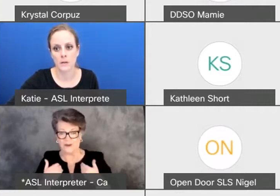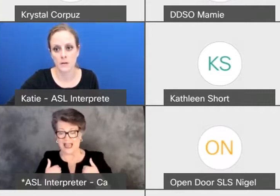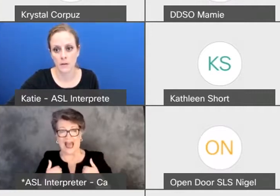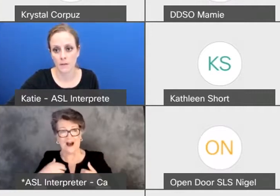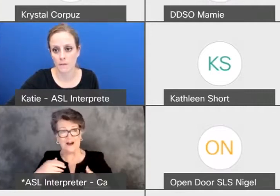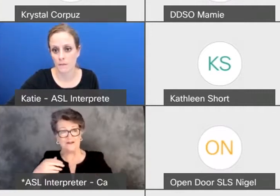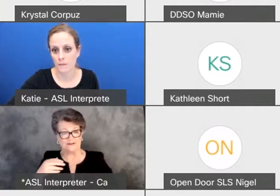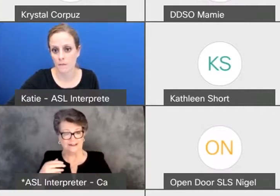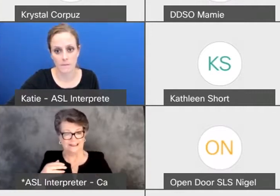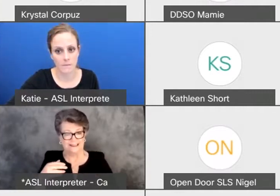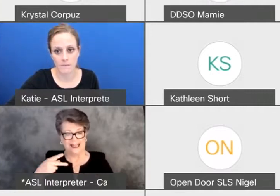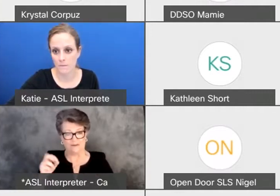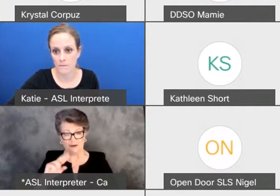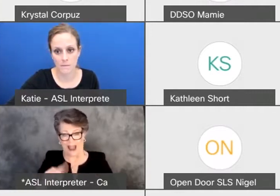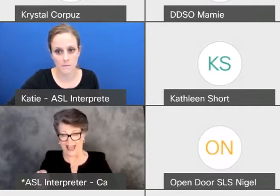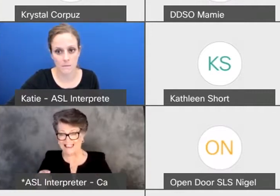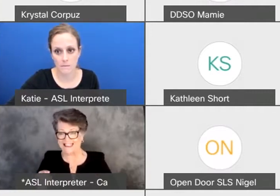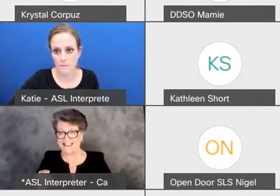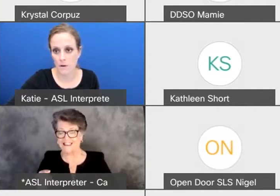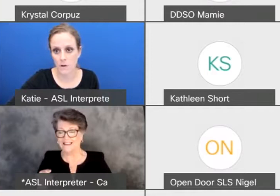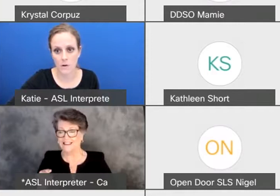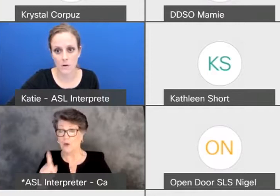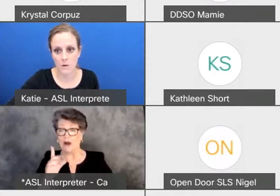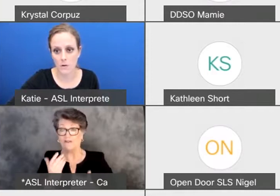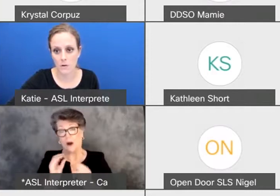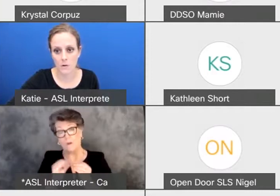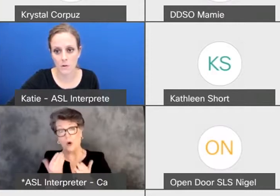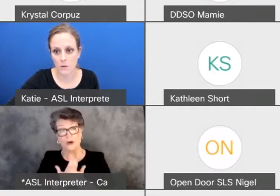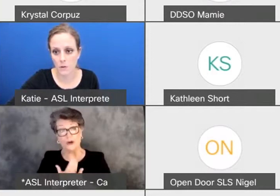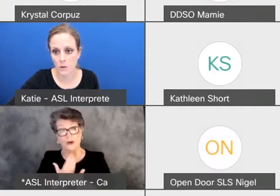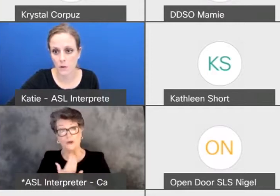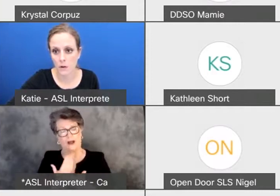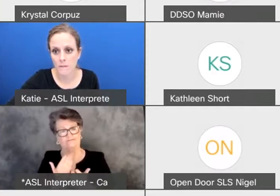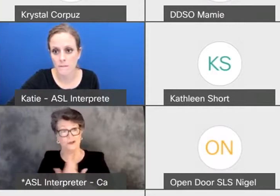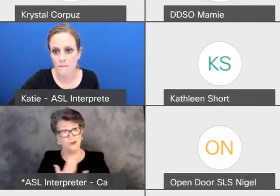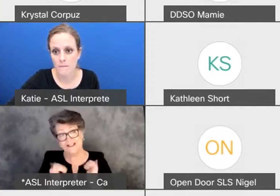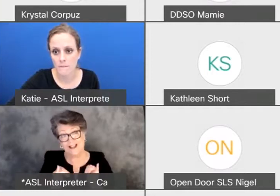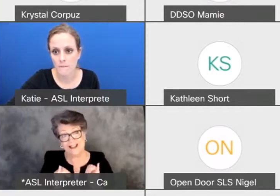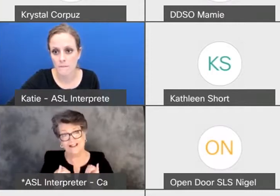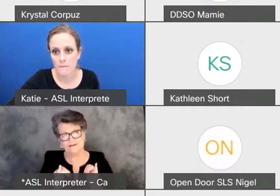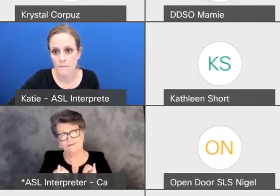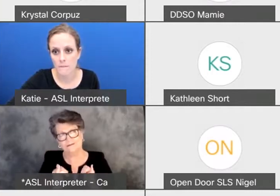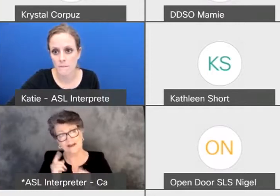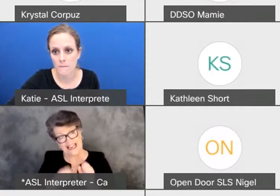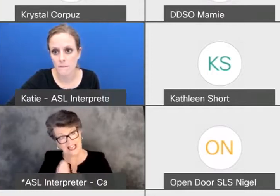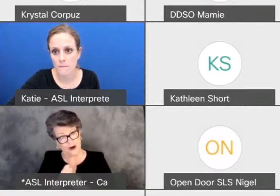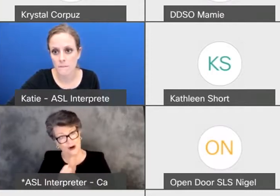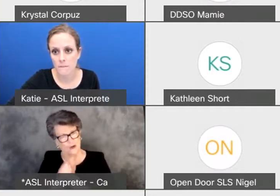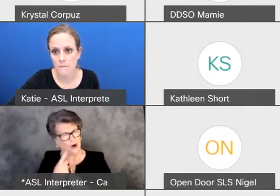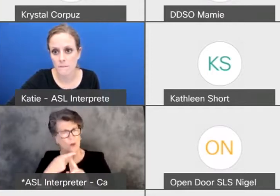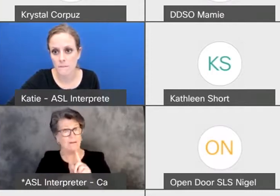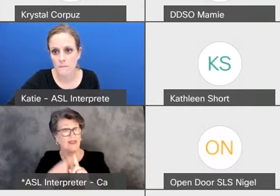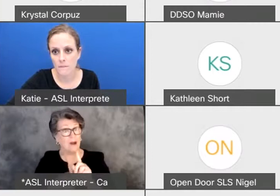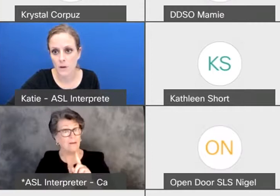Perez, and who is one of our newer, well, I guess new still, a whole year, 1 month into the